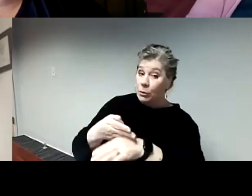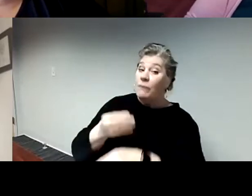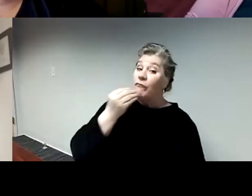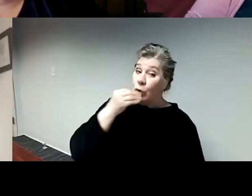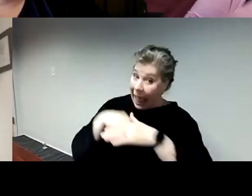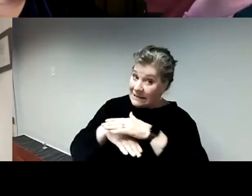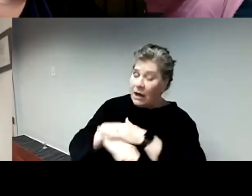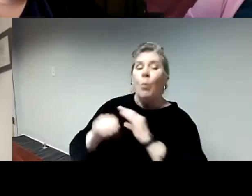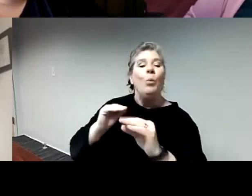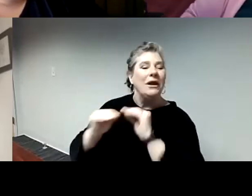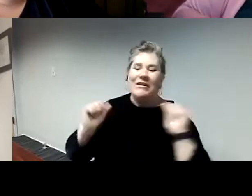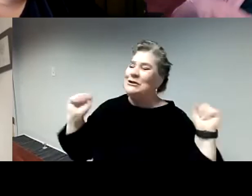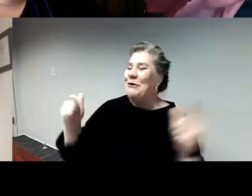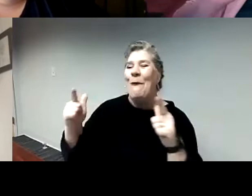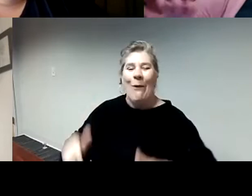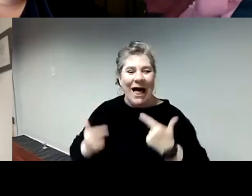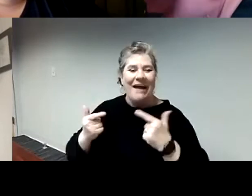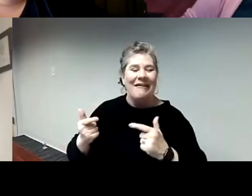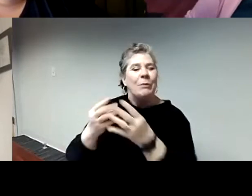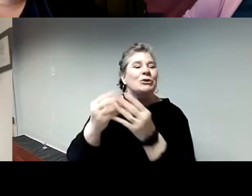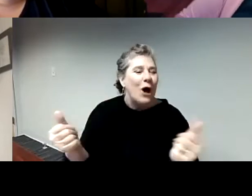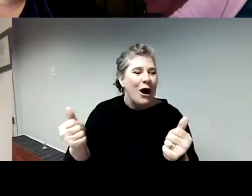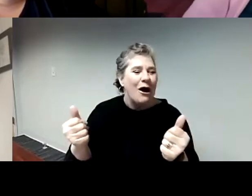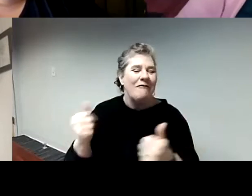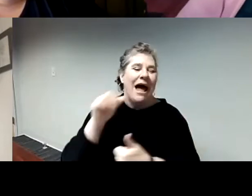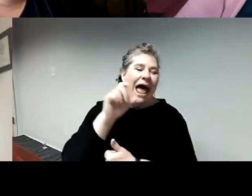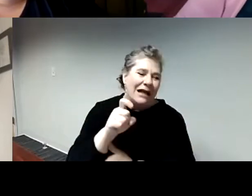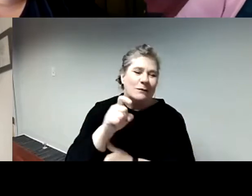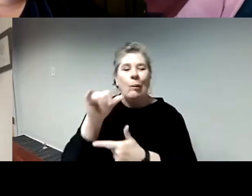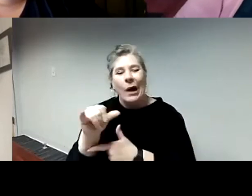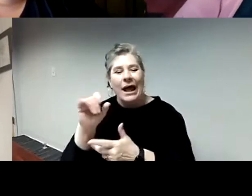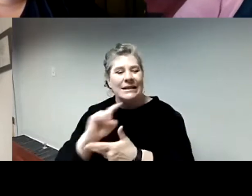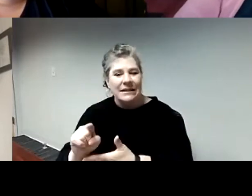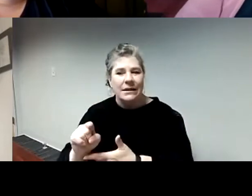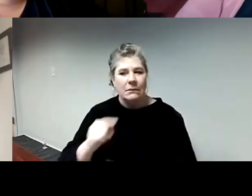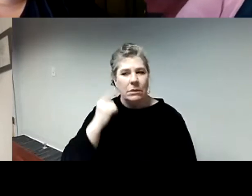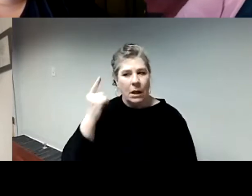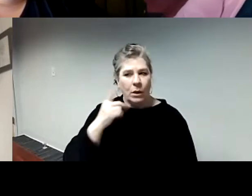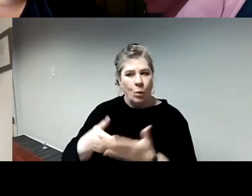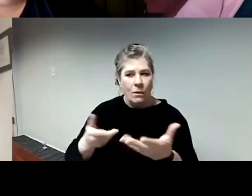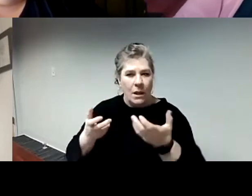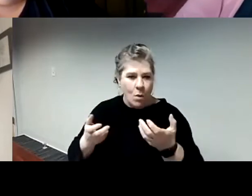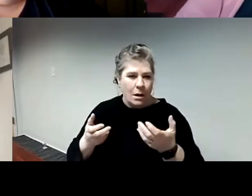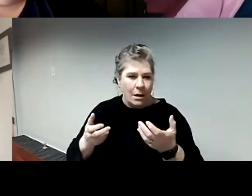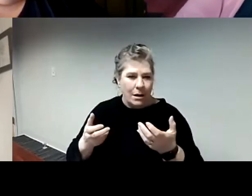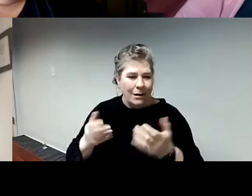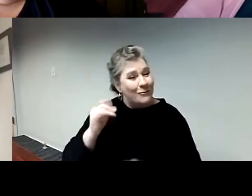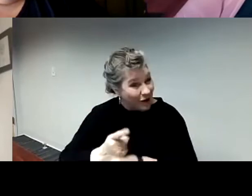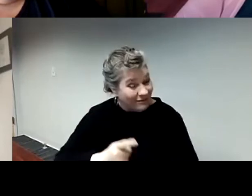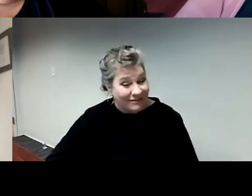we can fix their entire life or it'll solve XYZ, but I wonder what they actually want, right? Like I wonder,